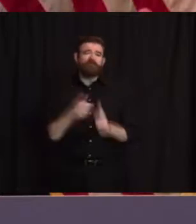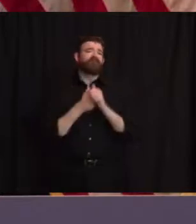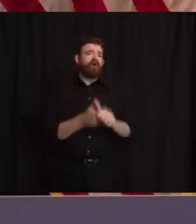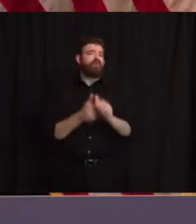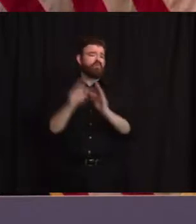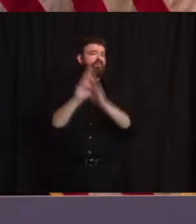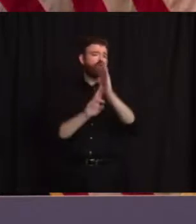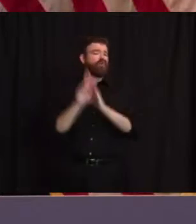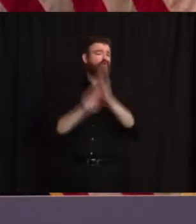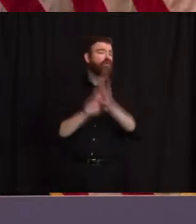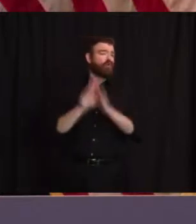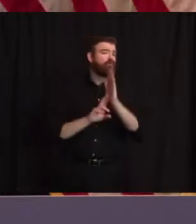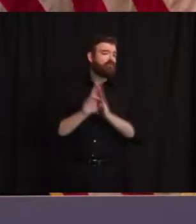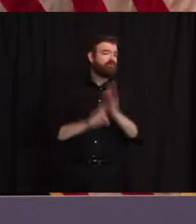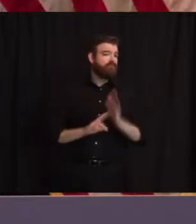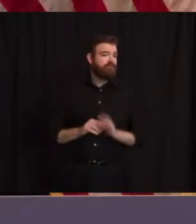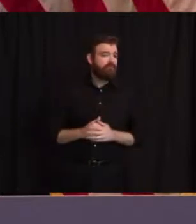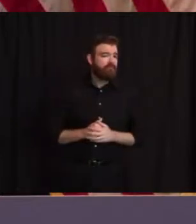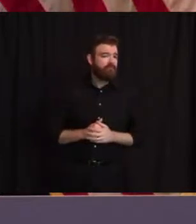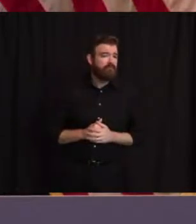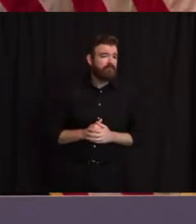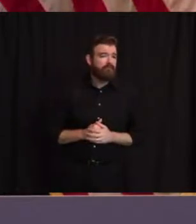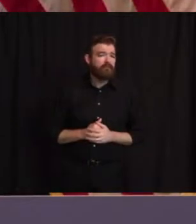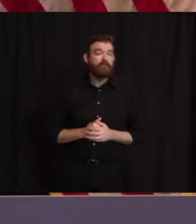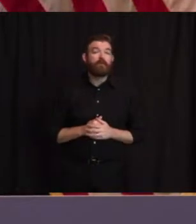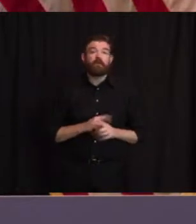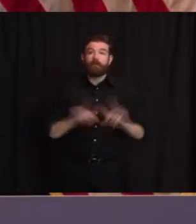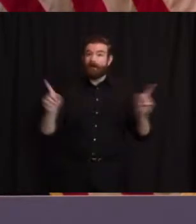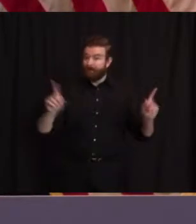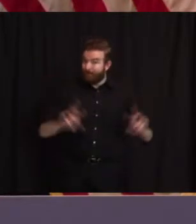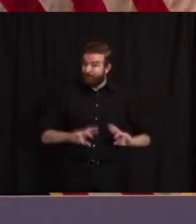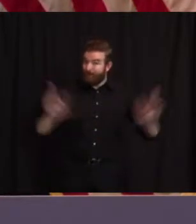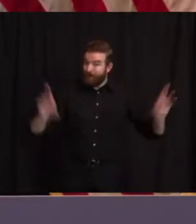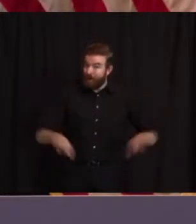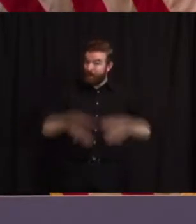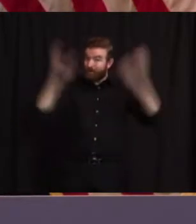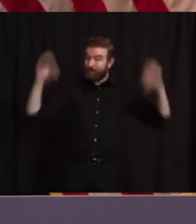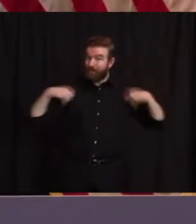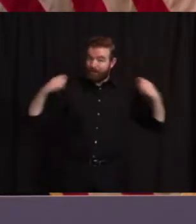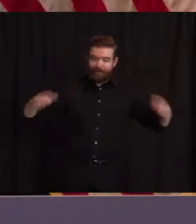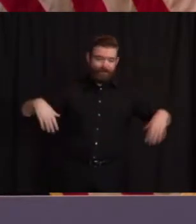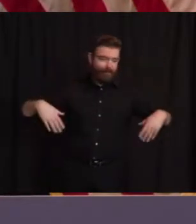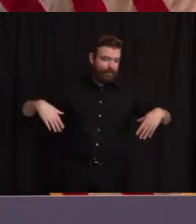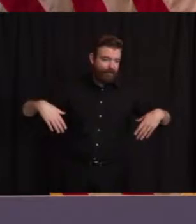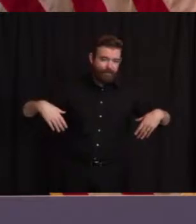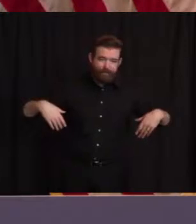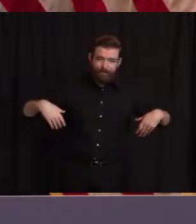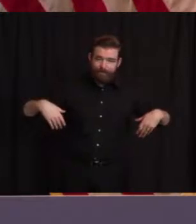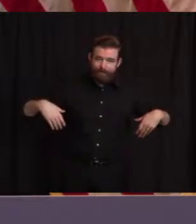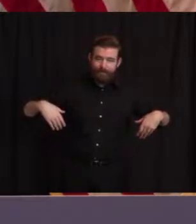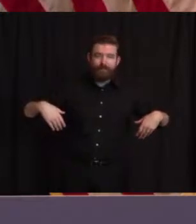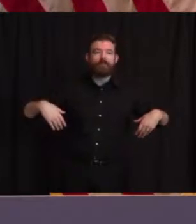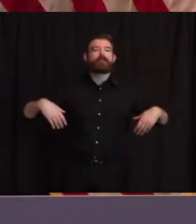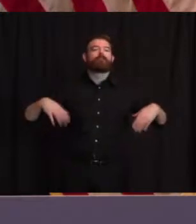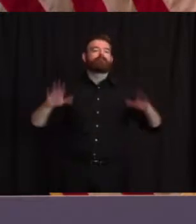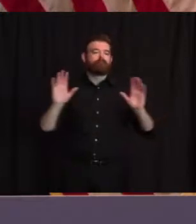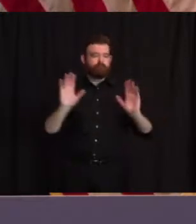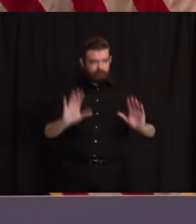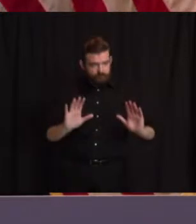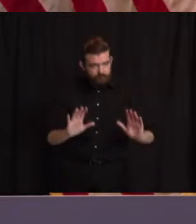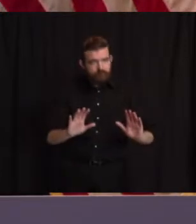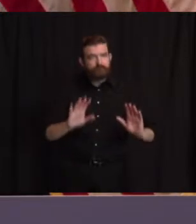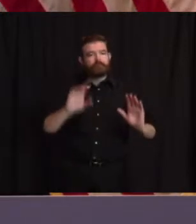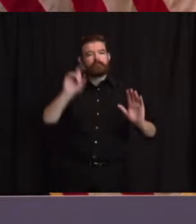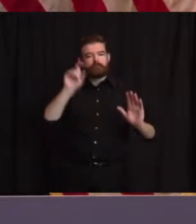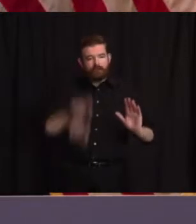is, what good does it do us to say that we're not opening gyms unless we've got a good reason? And we just heard from Judy, if you're indoors, you